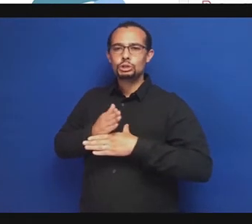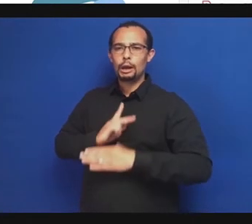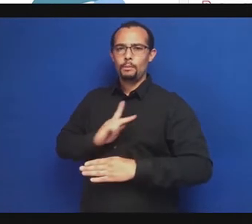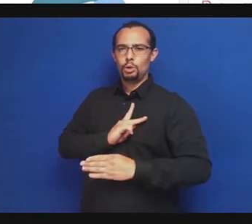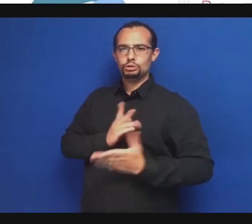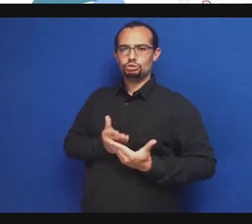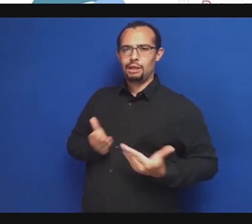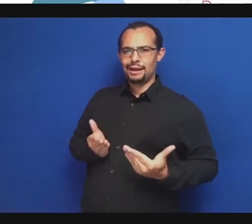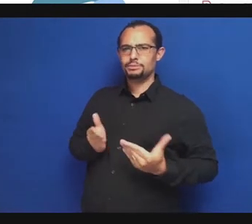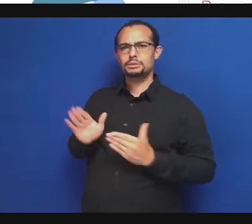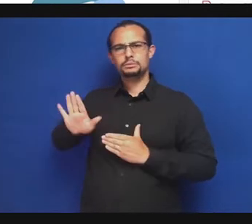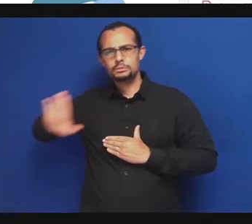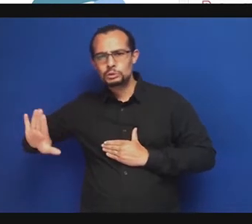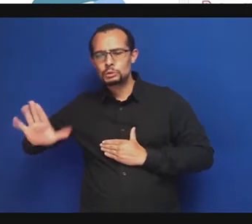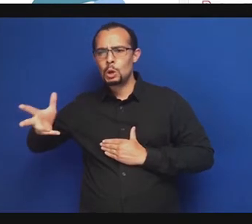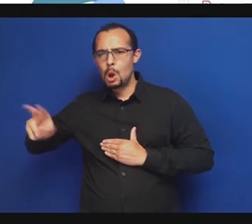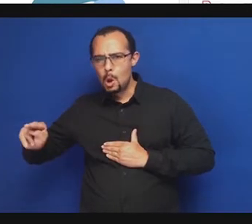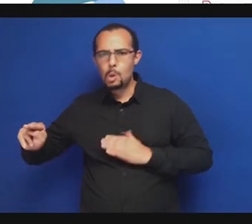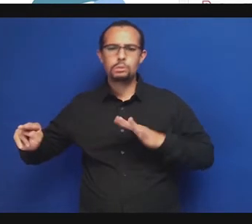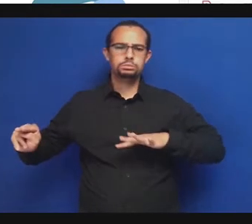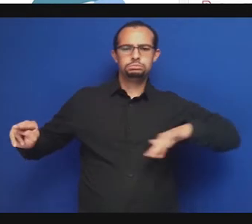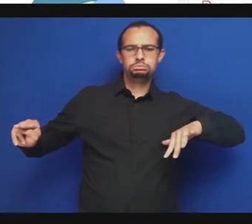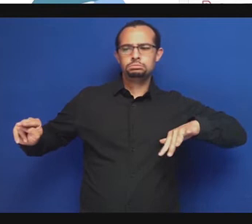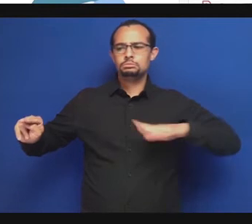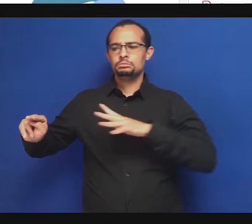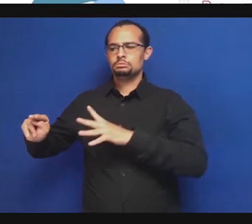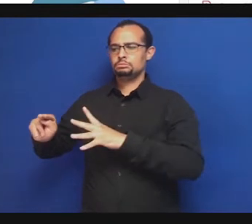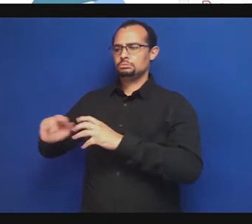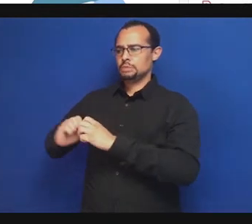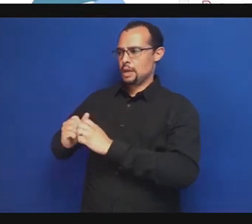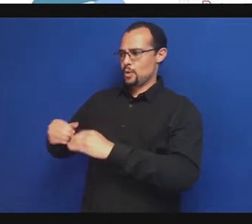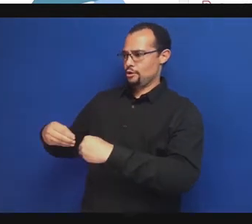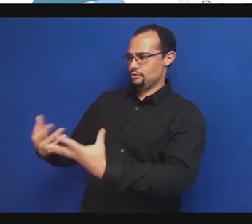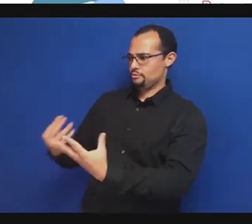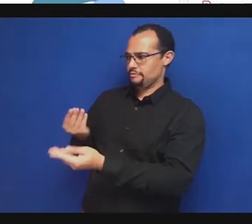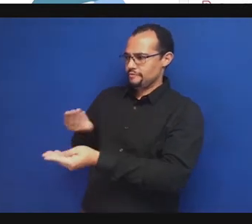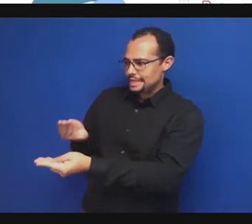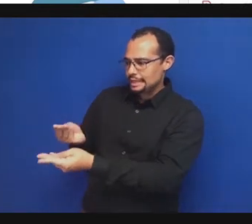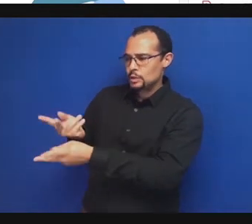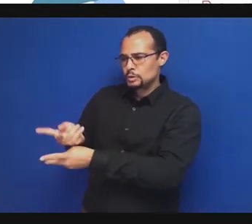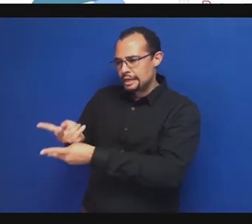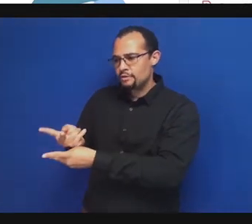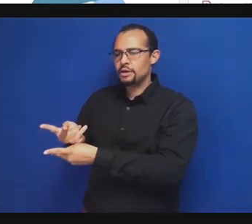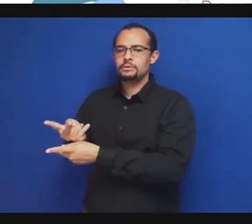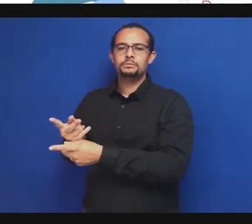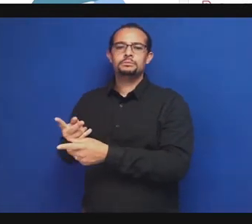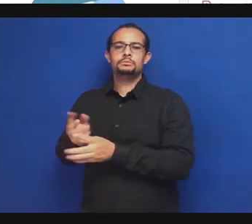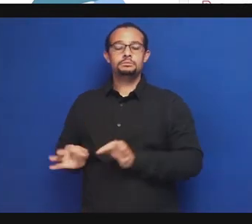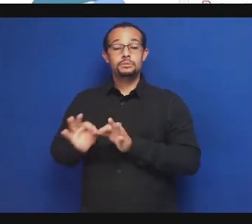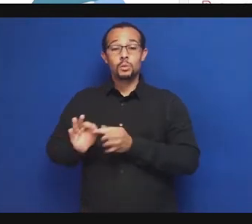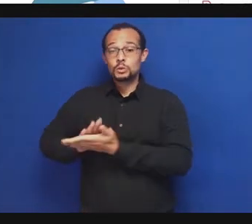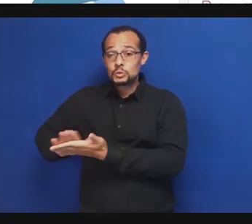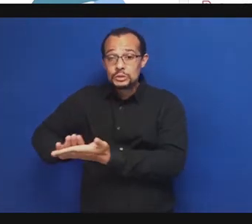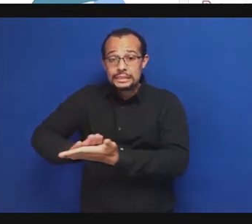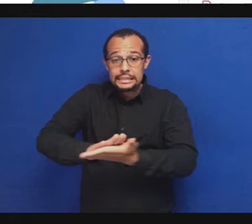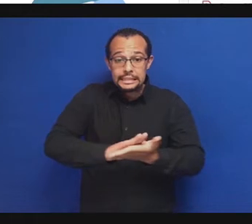all surfaces clean when you're coming back in the home and bringing groceries from the outside, and remember that hand